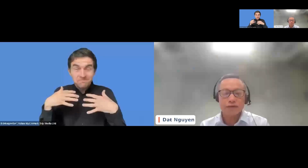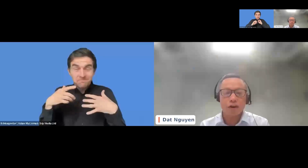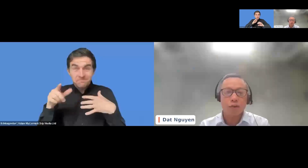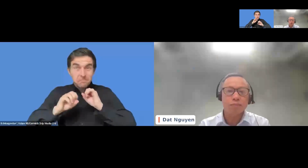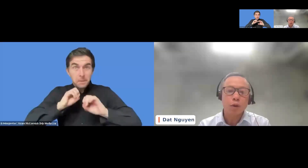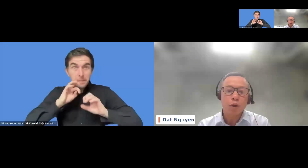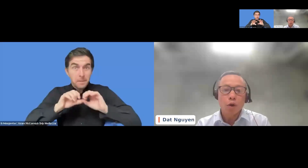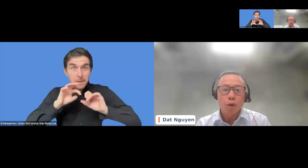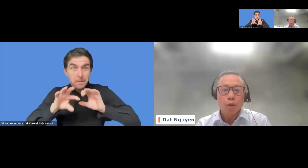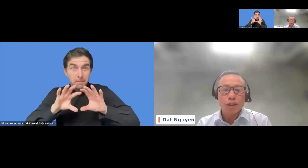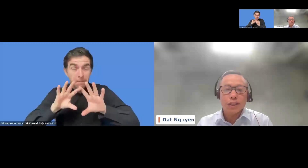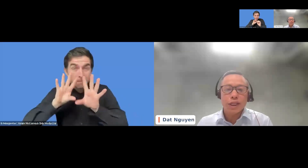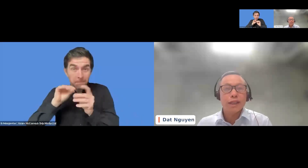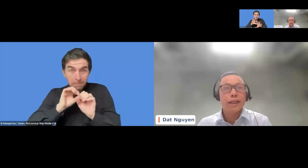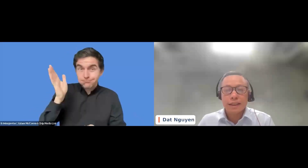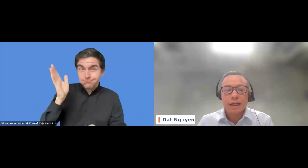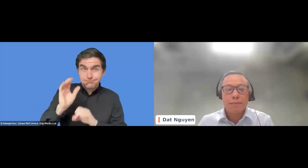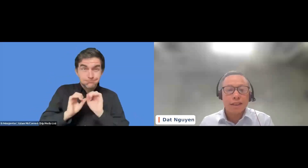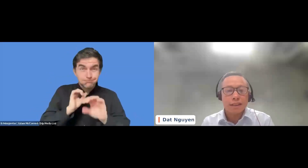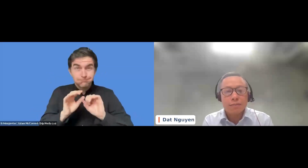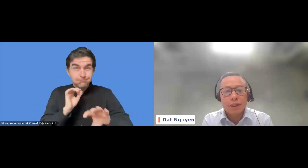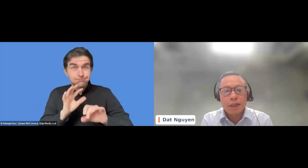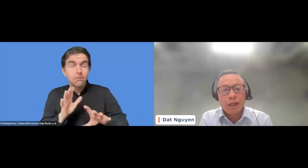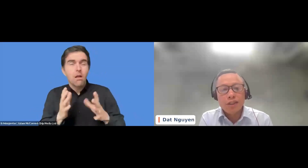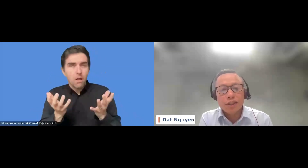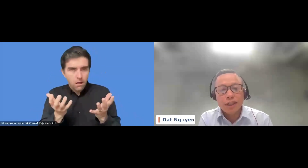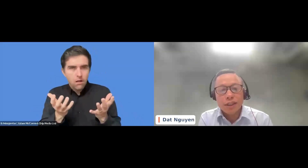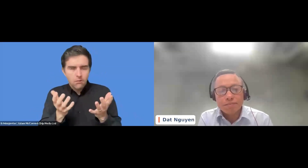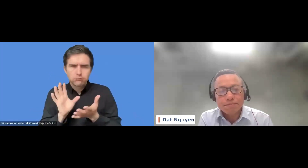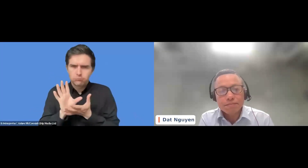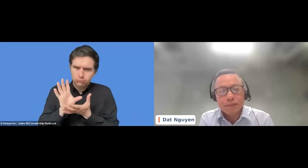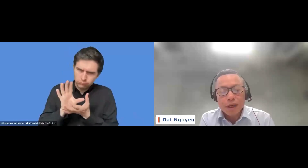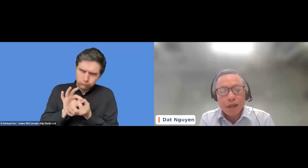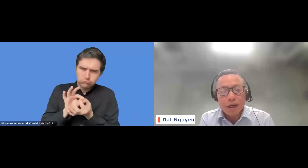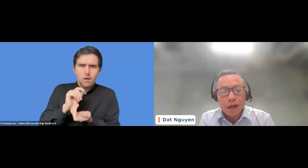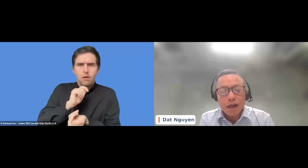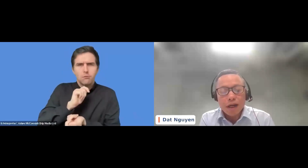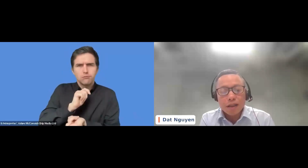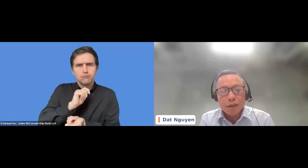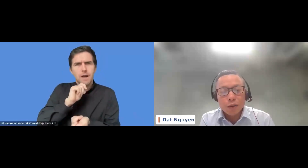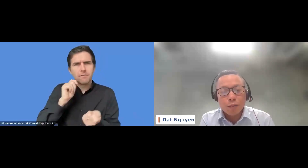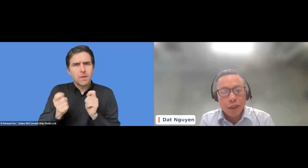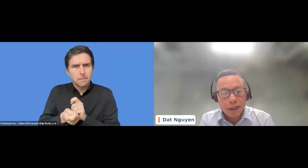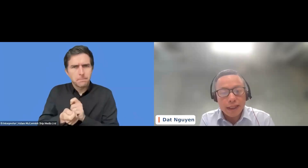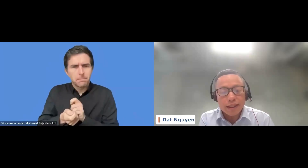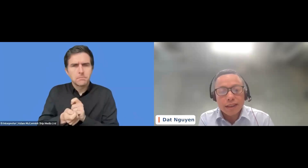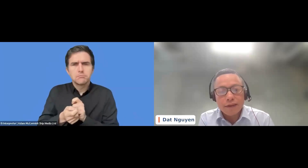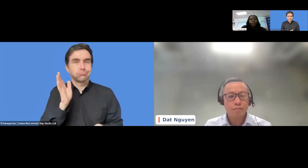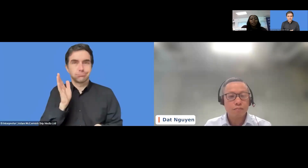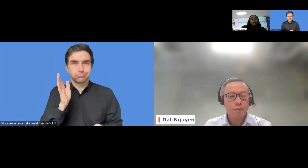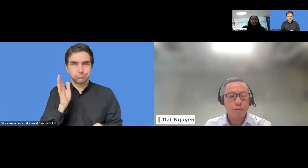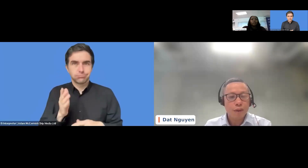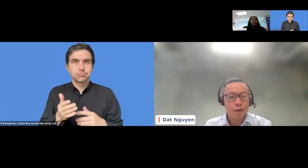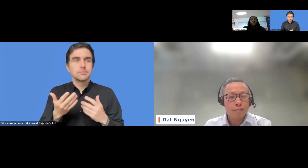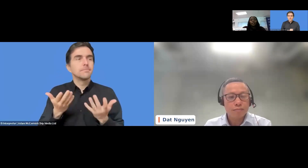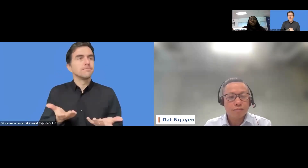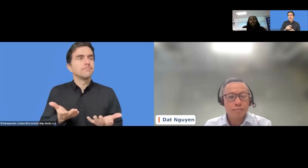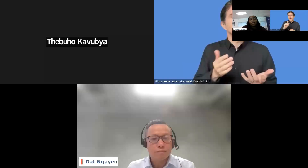on Transform, which is an C capacity initiative. You presented.